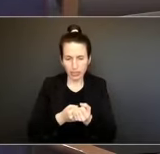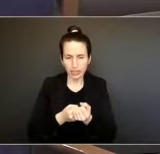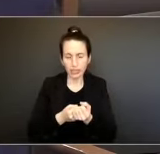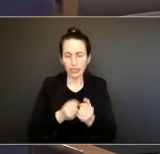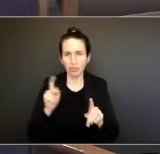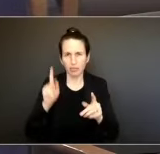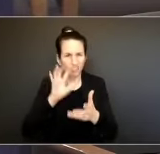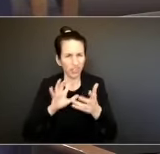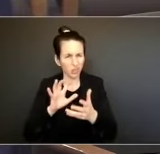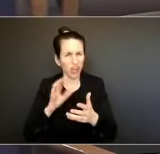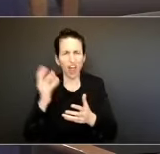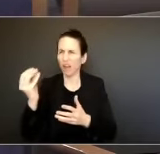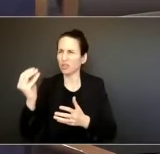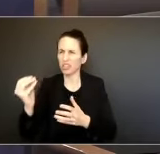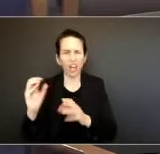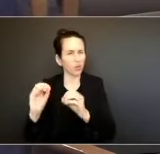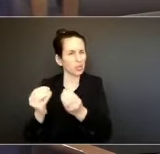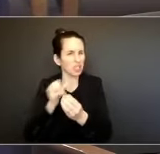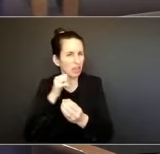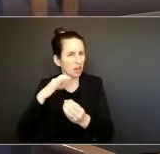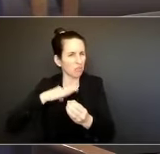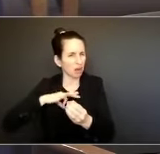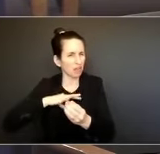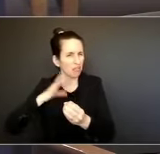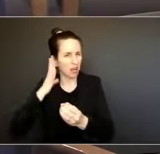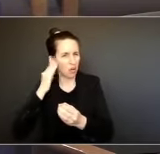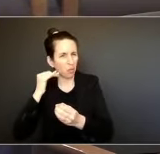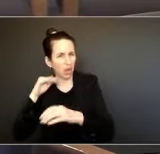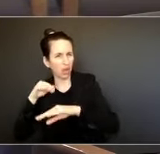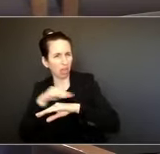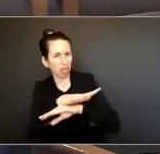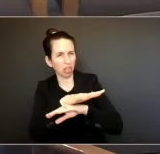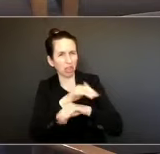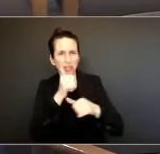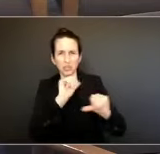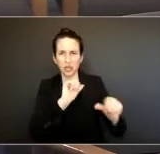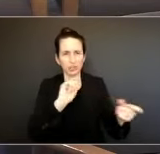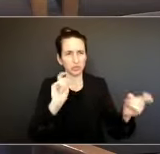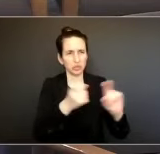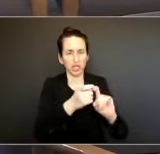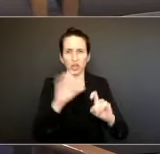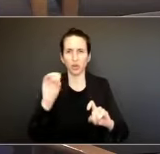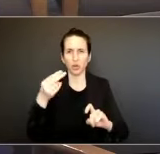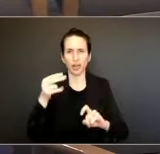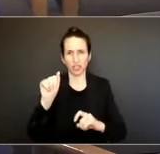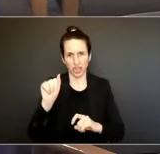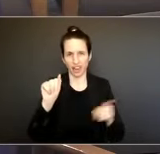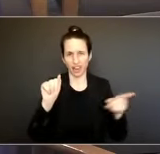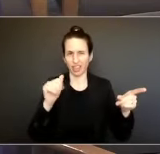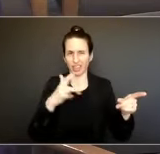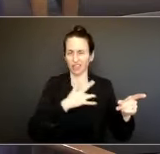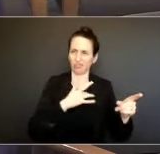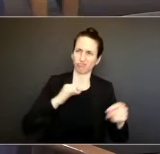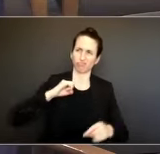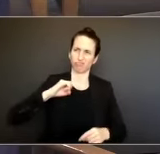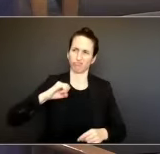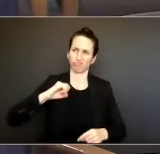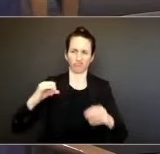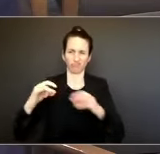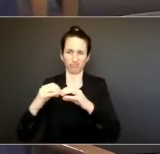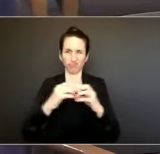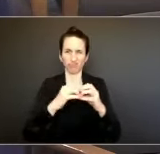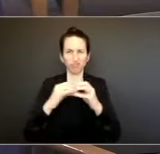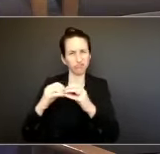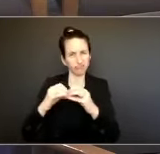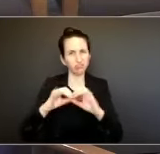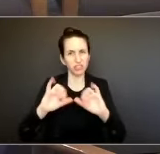nonprofit trying to reshape OHA? And oftentimes it comes with some friction and some challenges. Representative Hayden and Representative